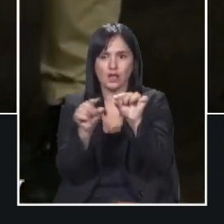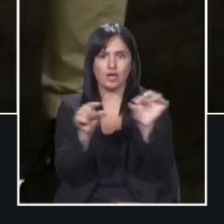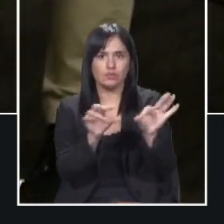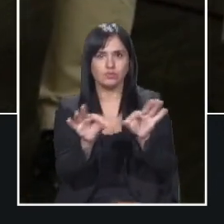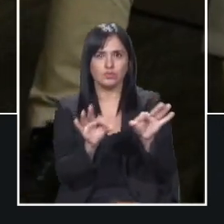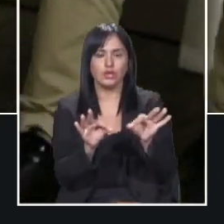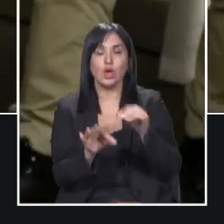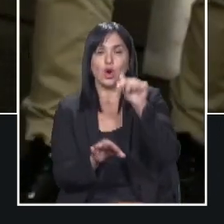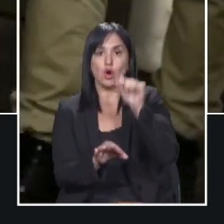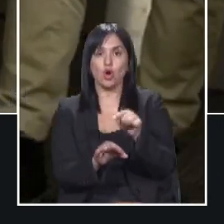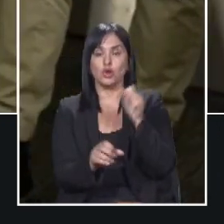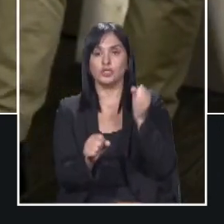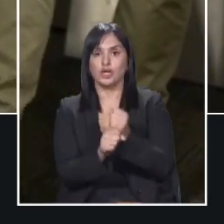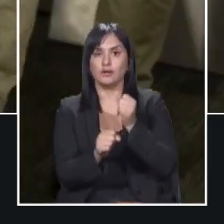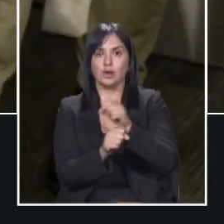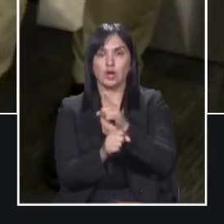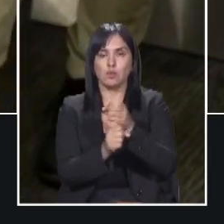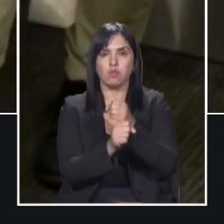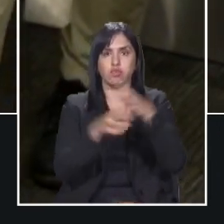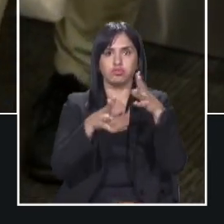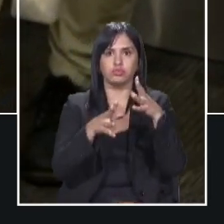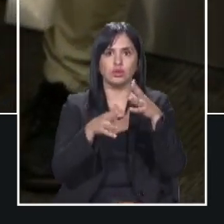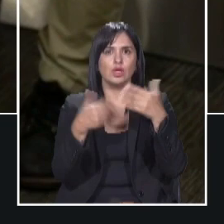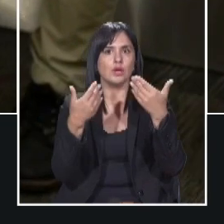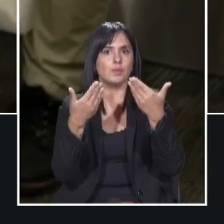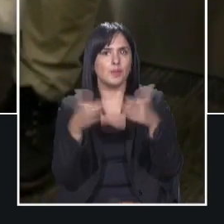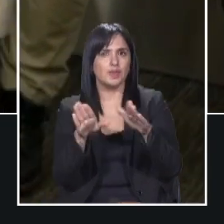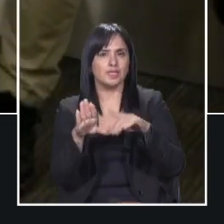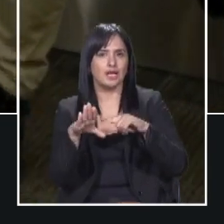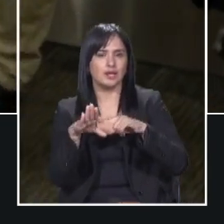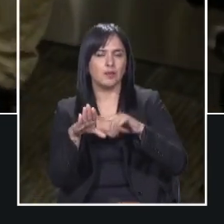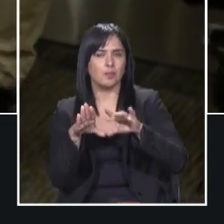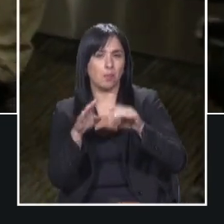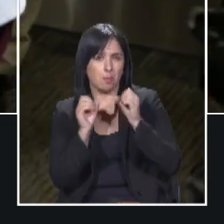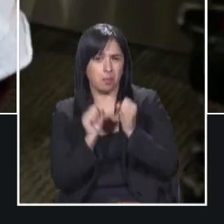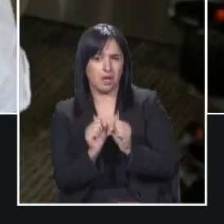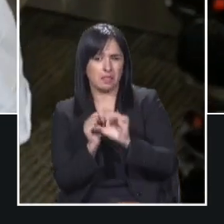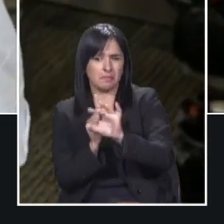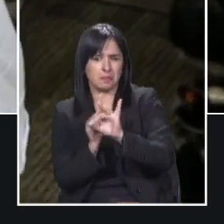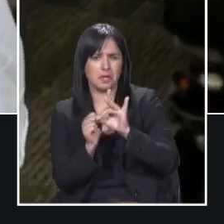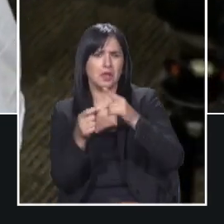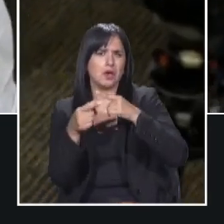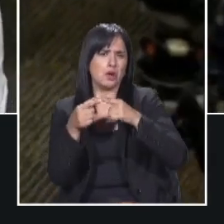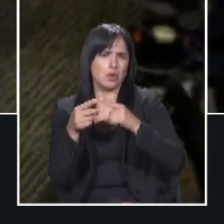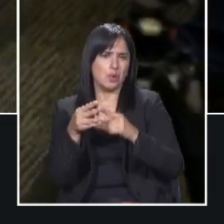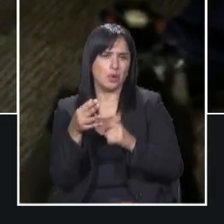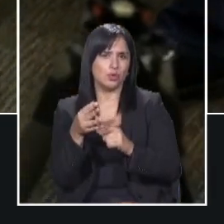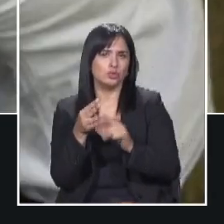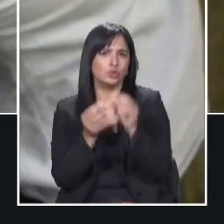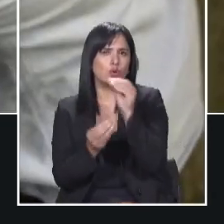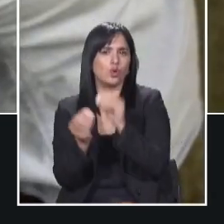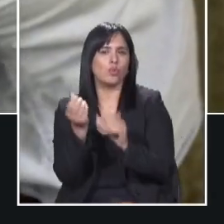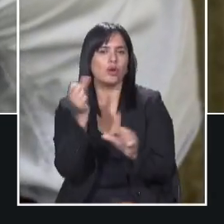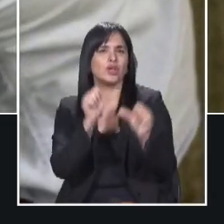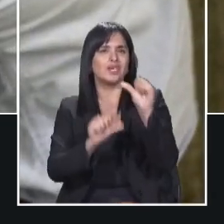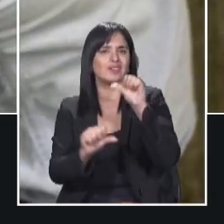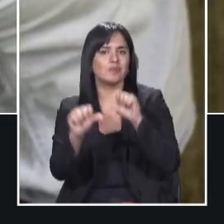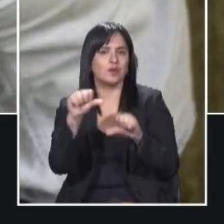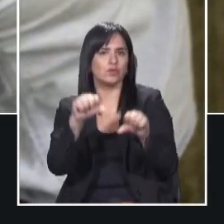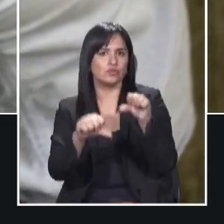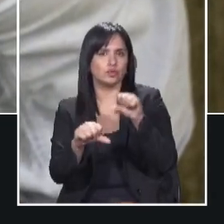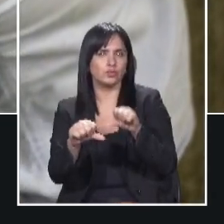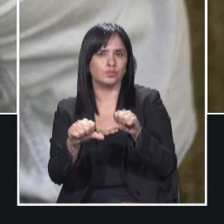we know that the technology is already able to detect other types of chemical compound, and that's what makes this technology